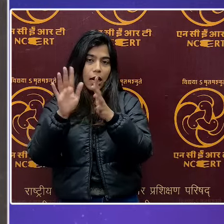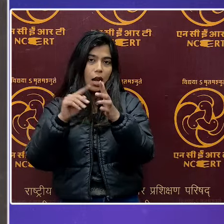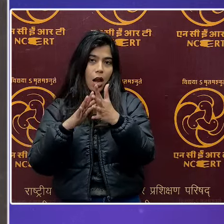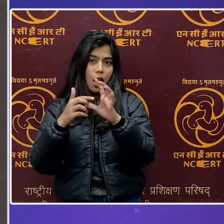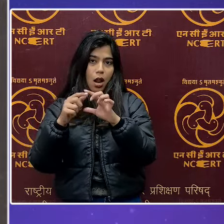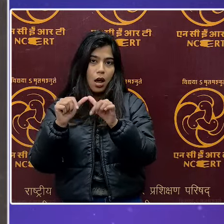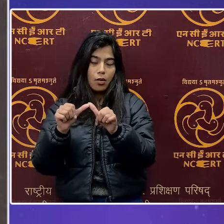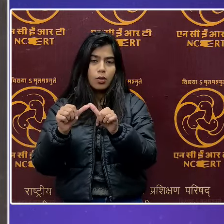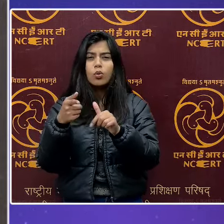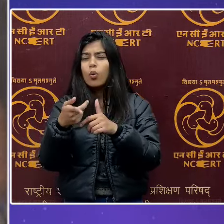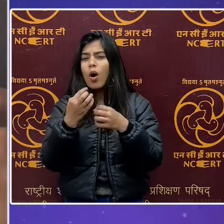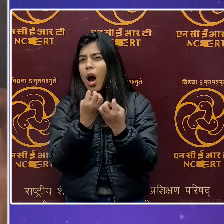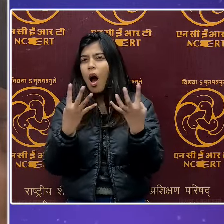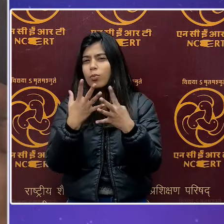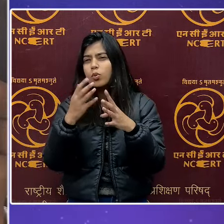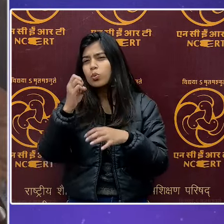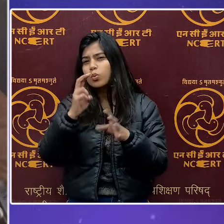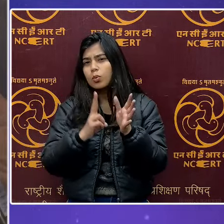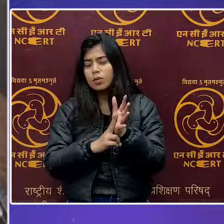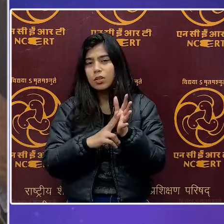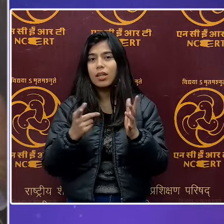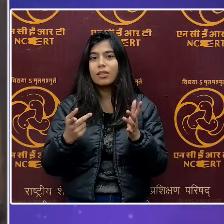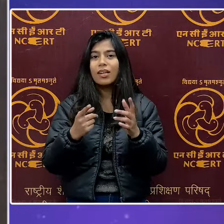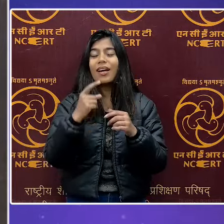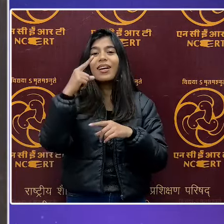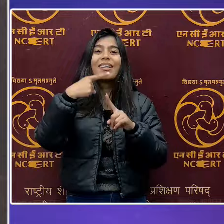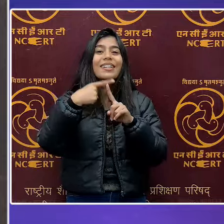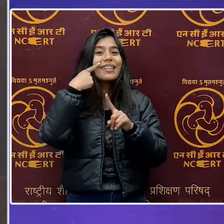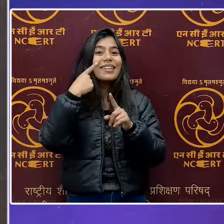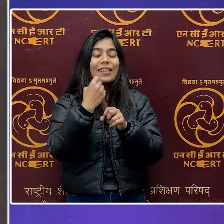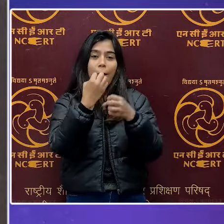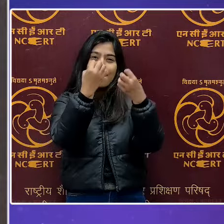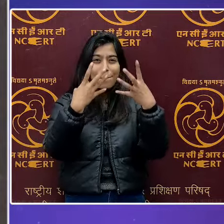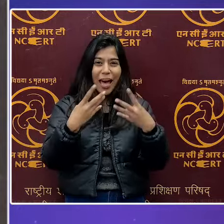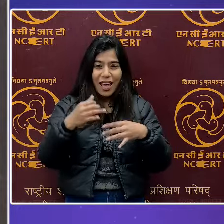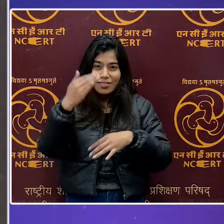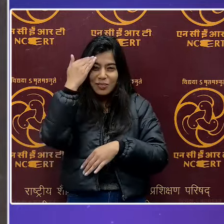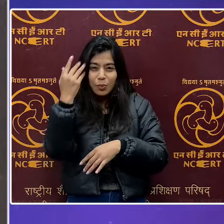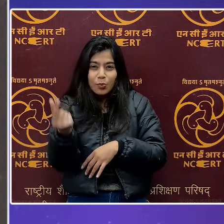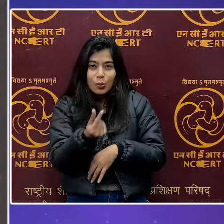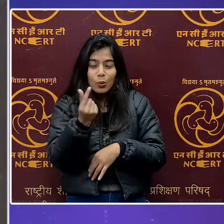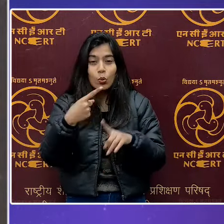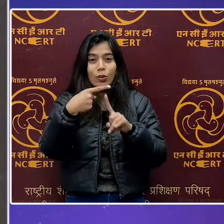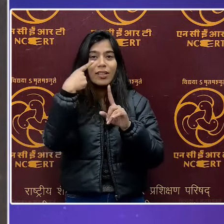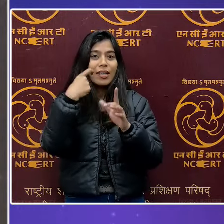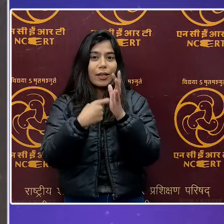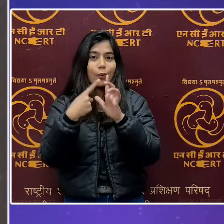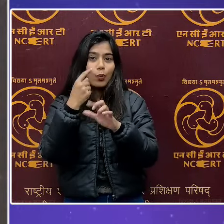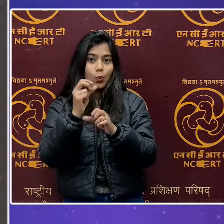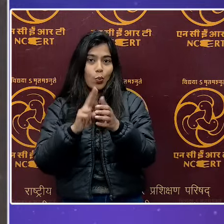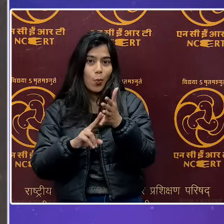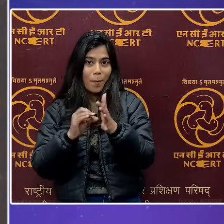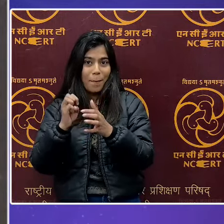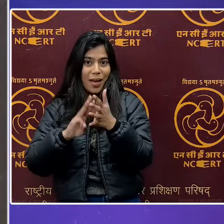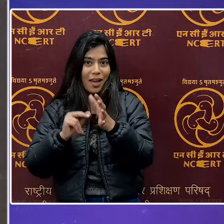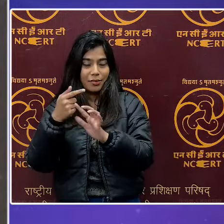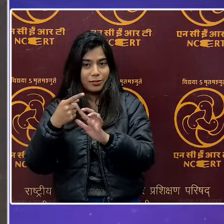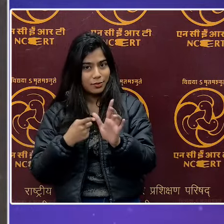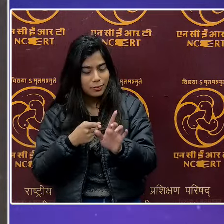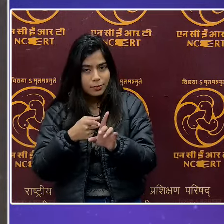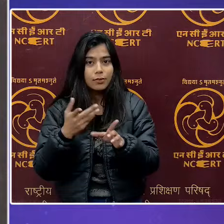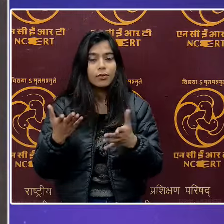be OM? This we can use our trigonometry. Our trigonometry says that we need to find the base here, and base comes